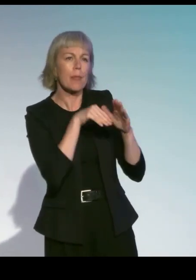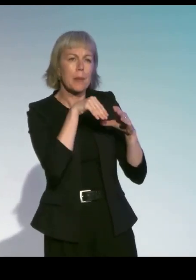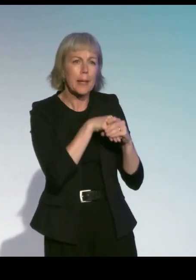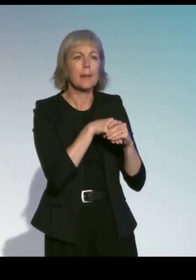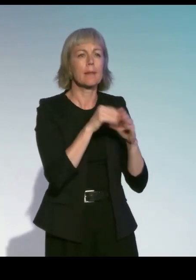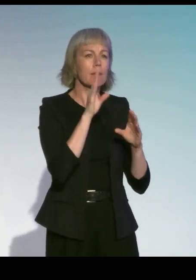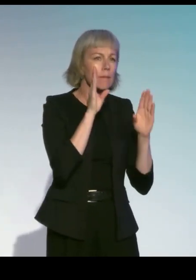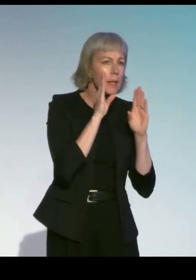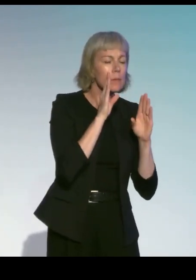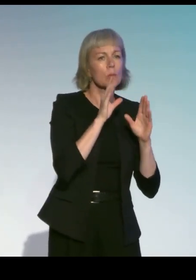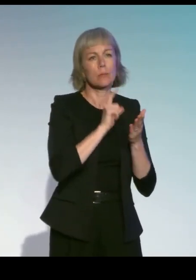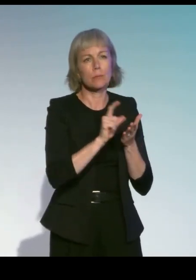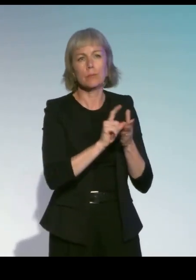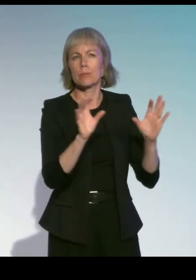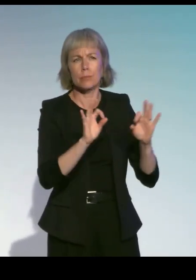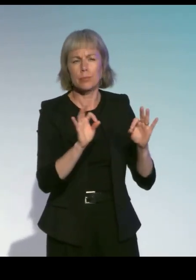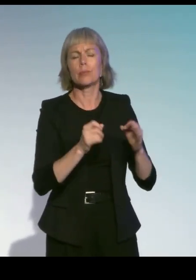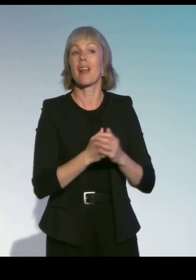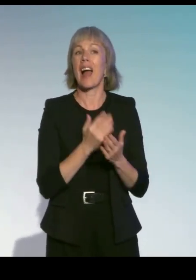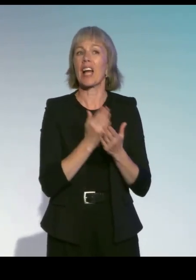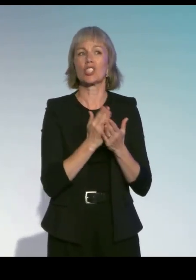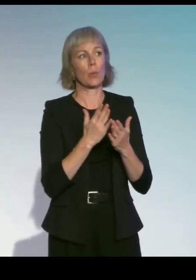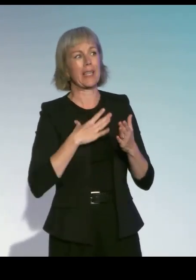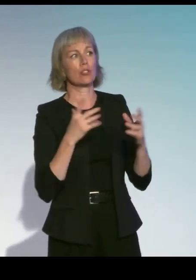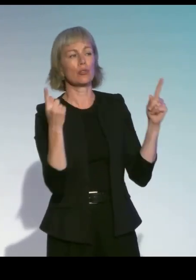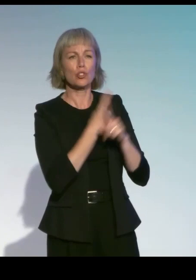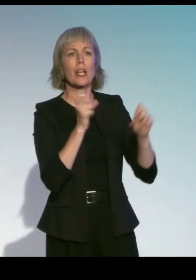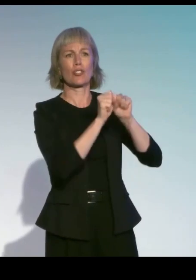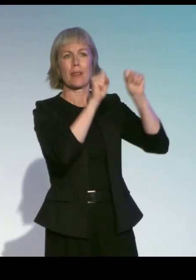community standards, but it's really about systemic changes to the